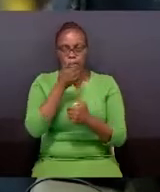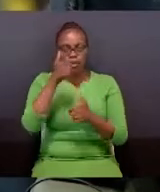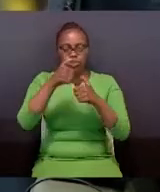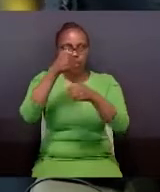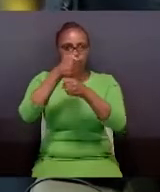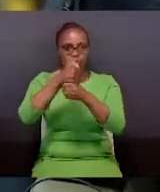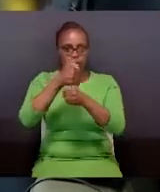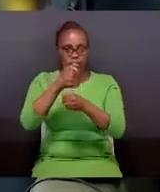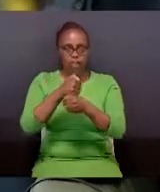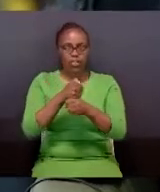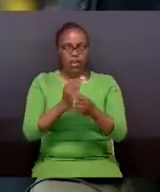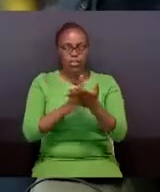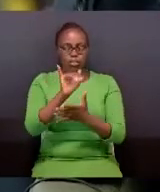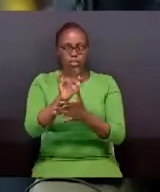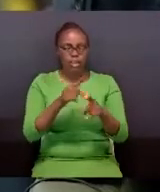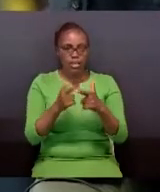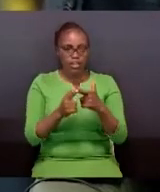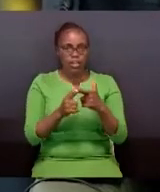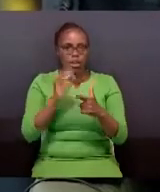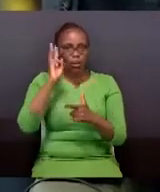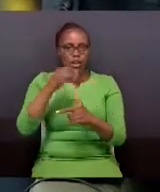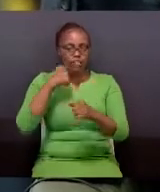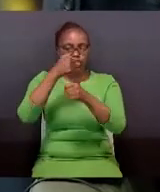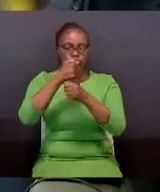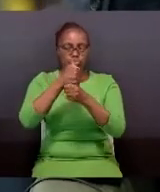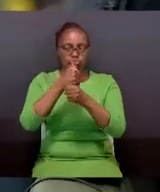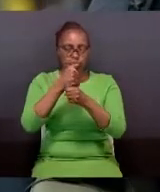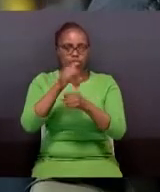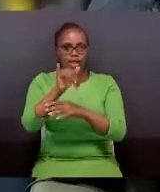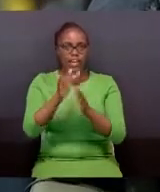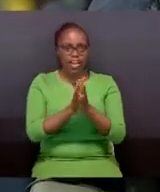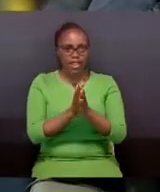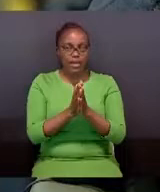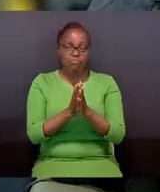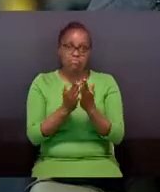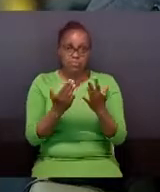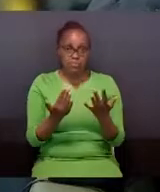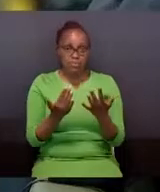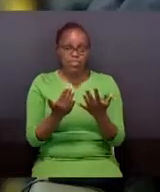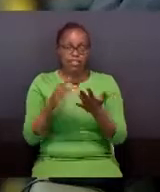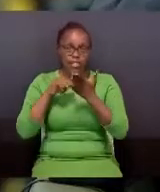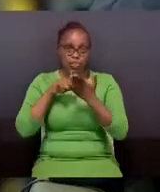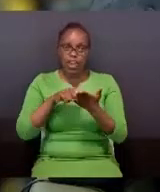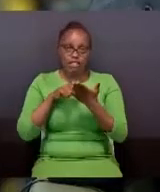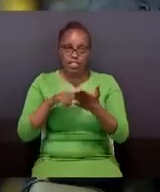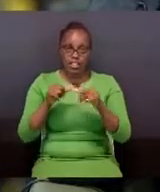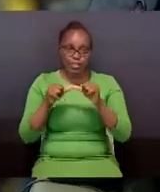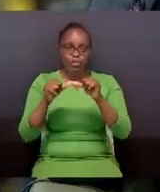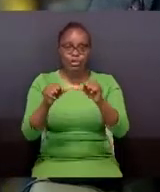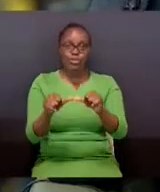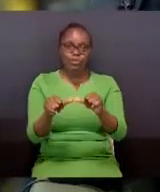Yeah. So we will treat it like a statement. Statement emphasizing